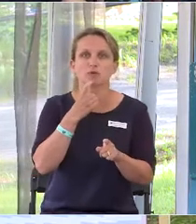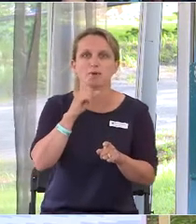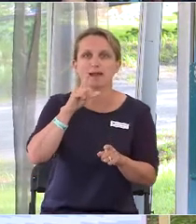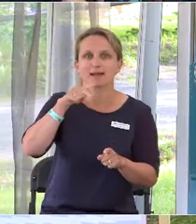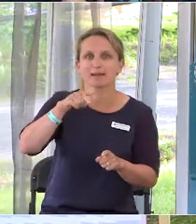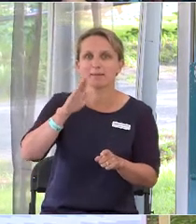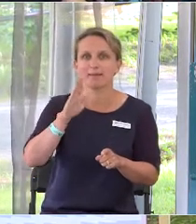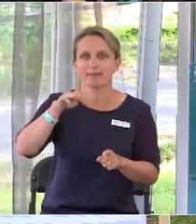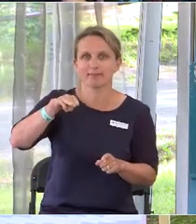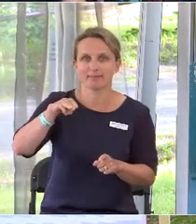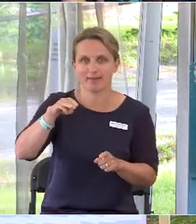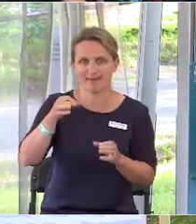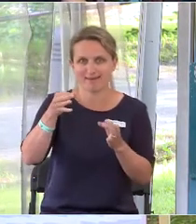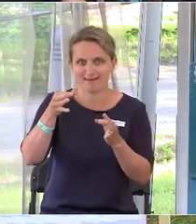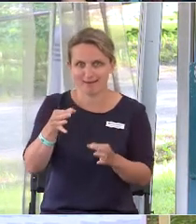organization.